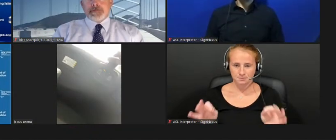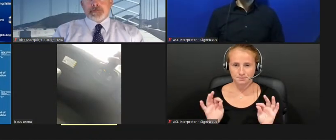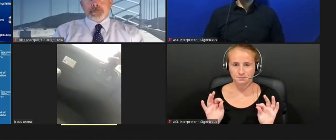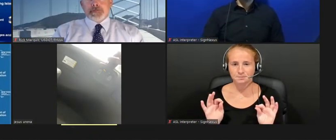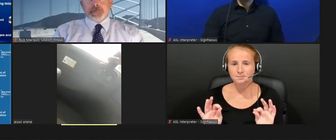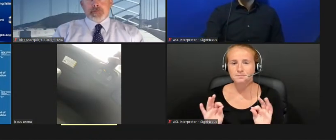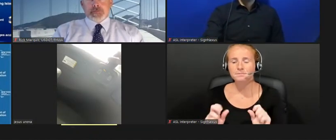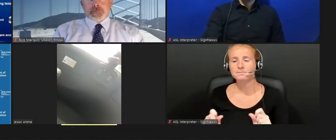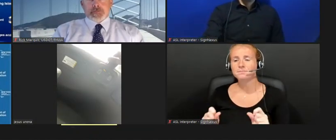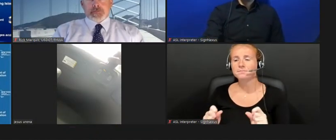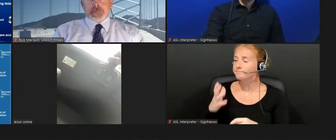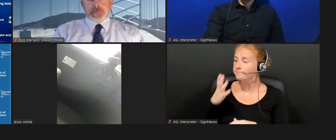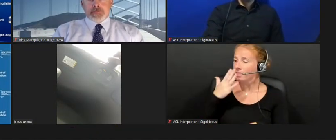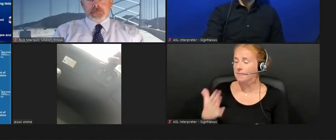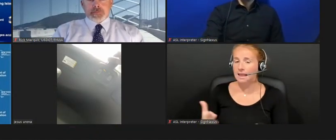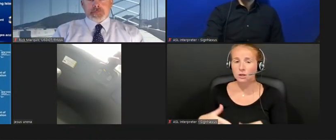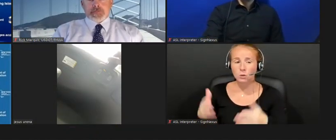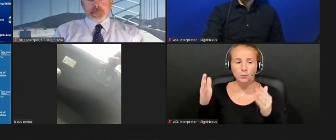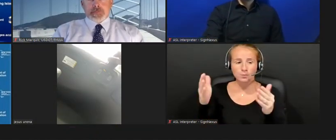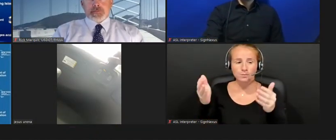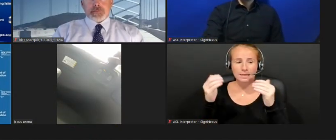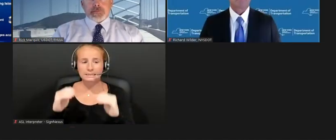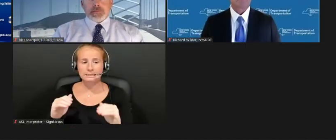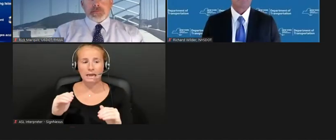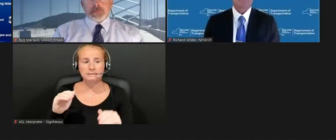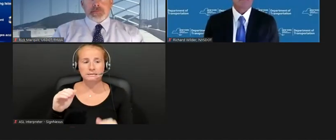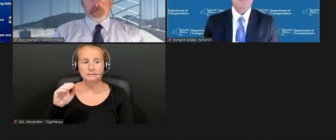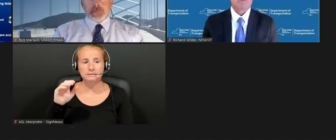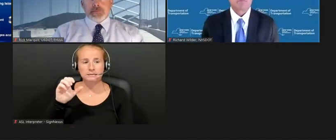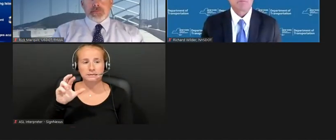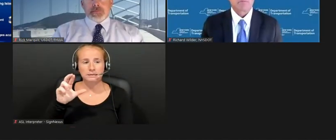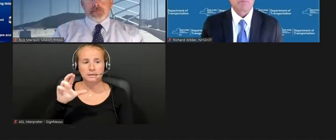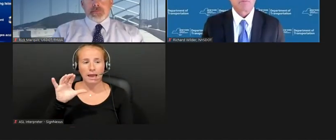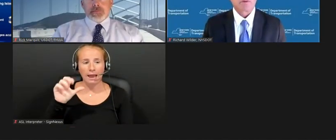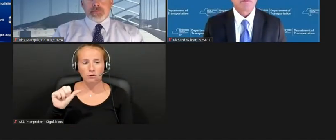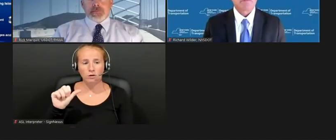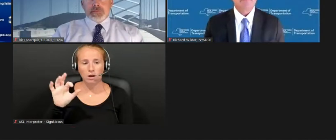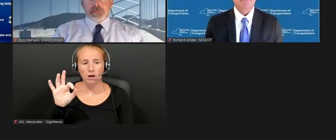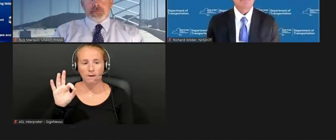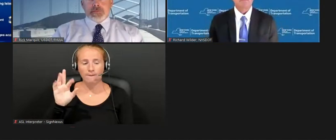you our next speaker is Erica Flores